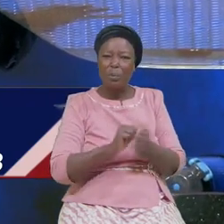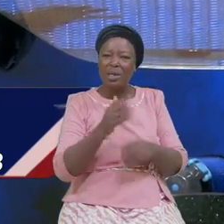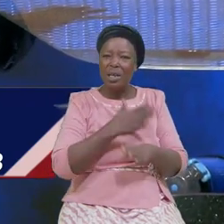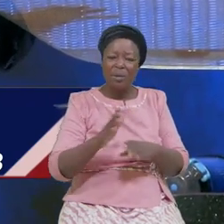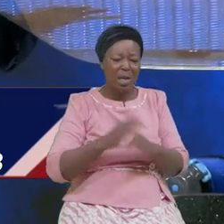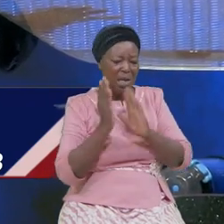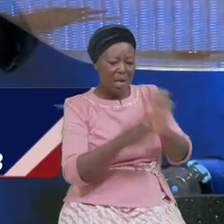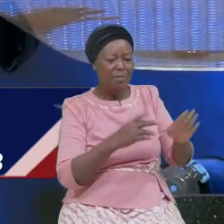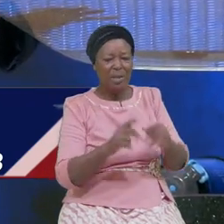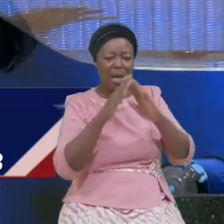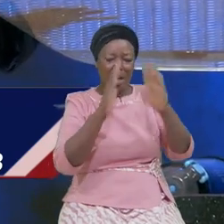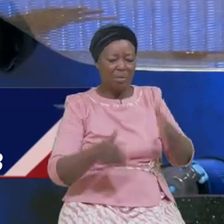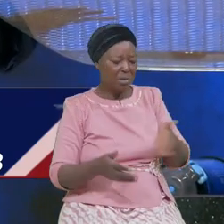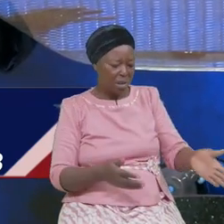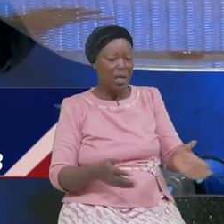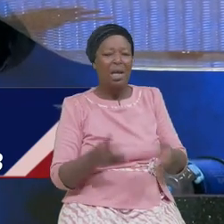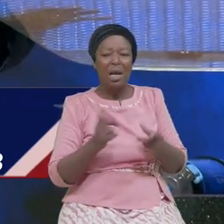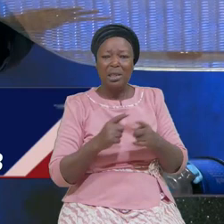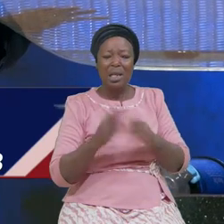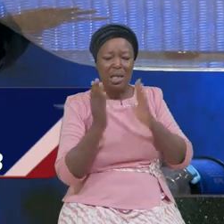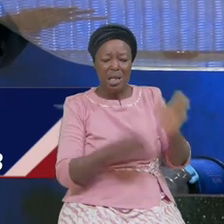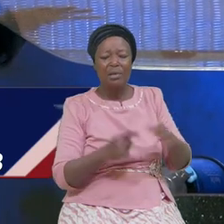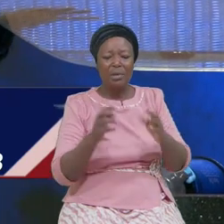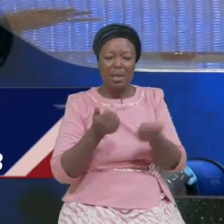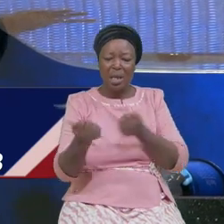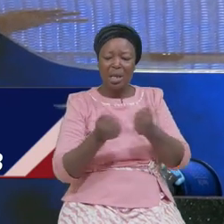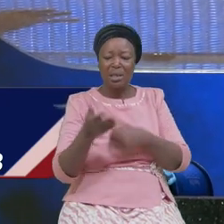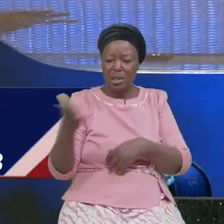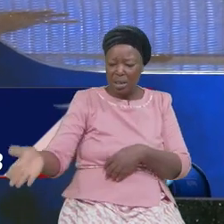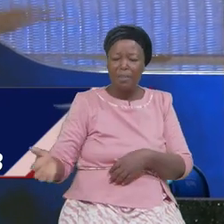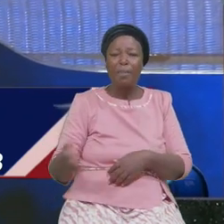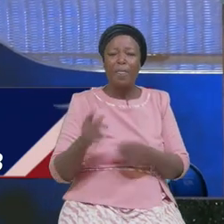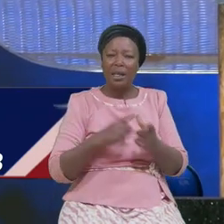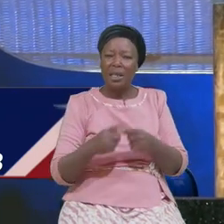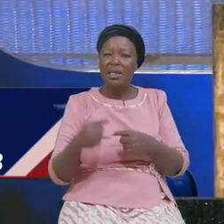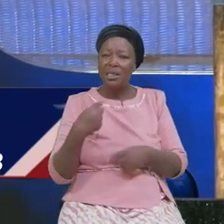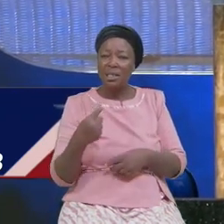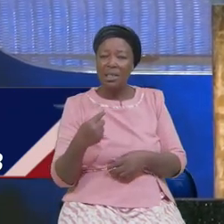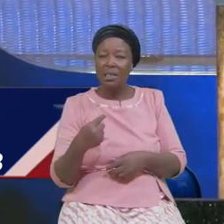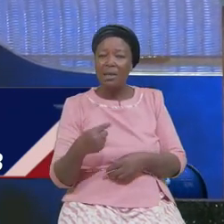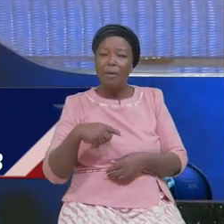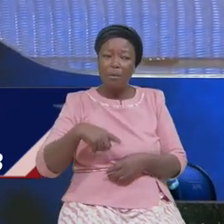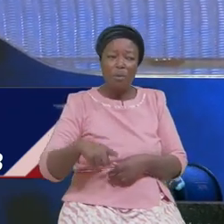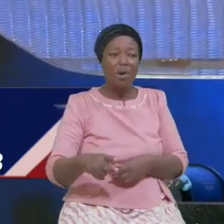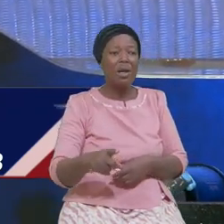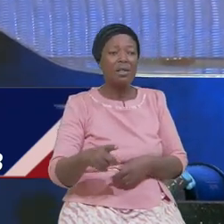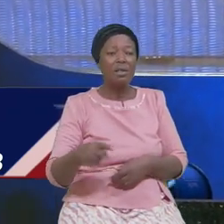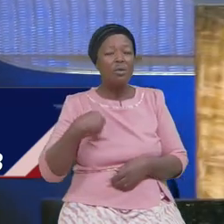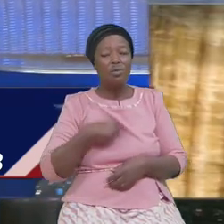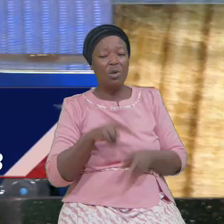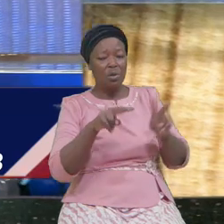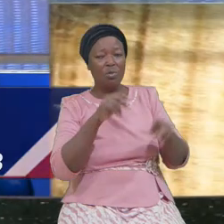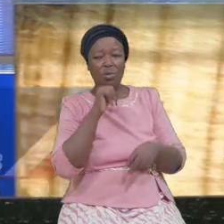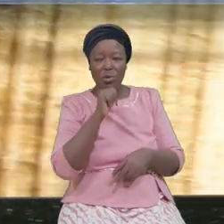the house behind and leave all the cars behind. It says, while we look